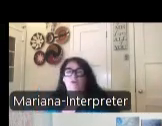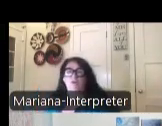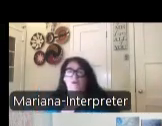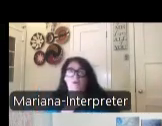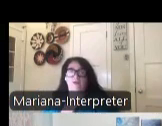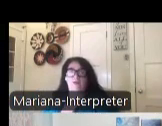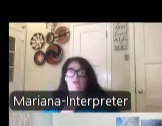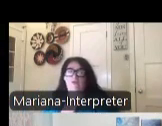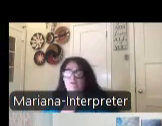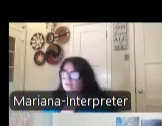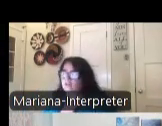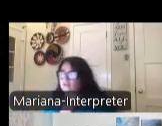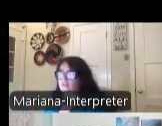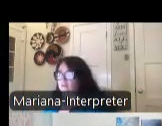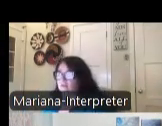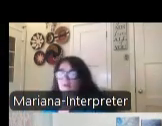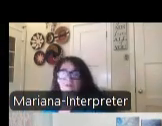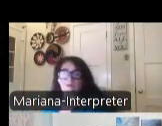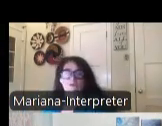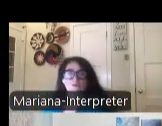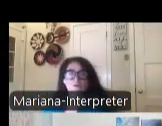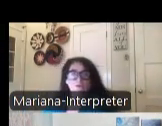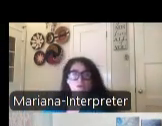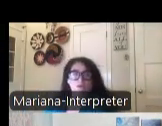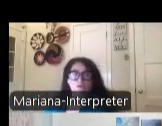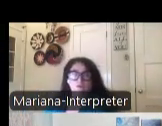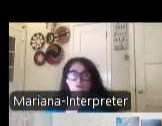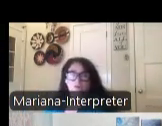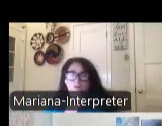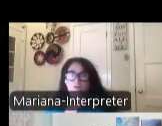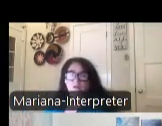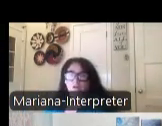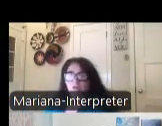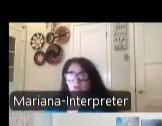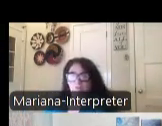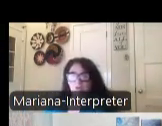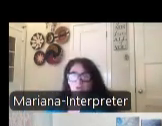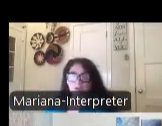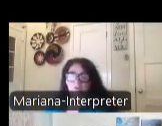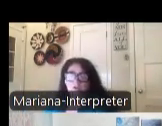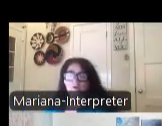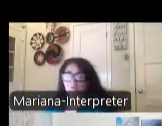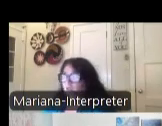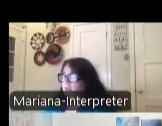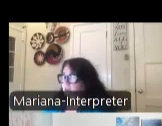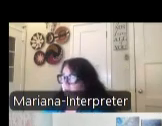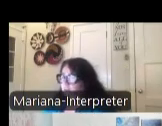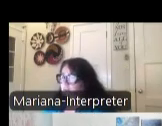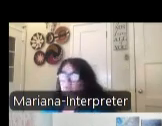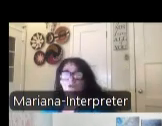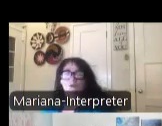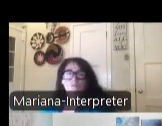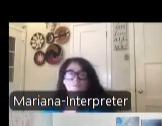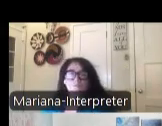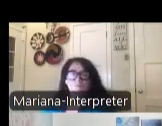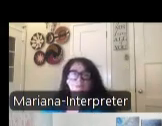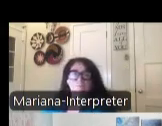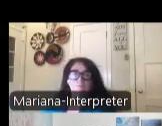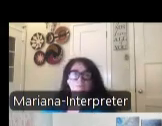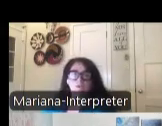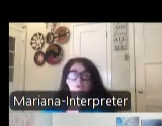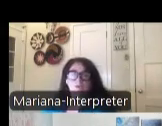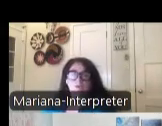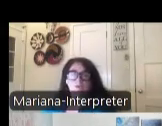though climate change is a big part of the reason why the risk of wildfire has been increasing in California, some of the most important